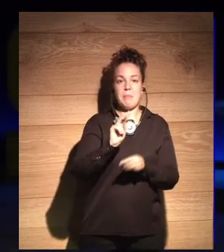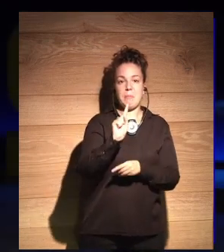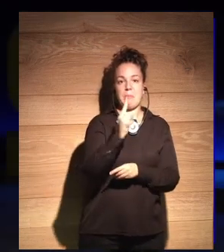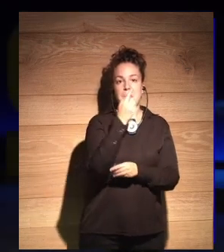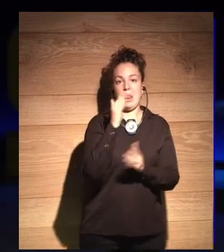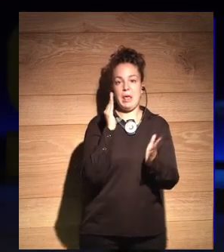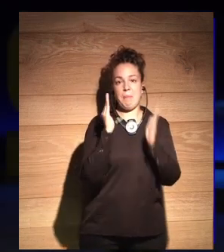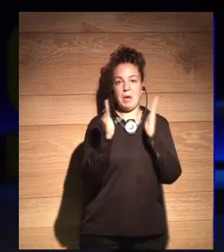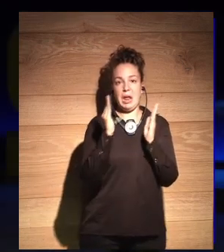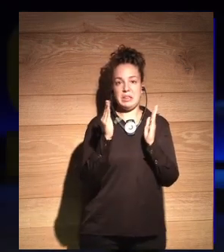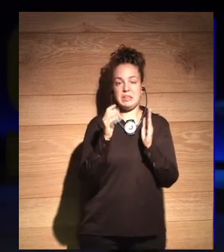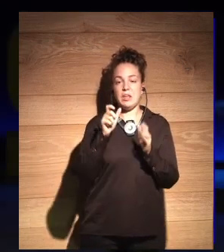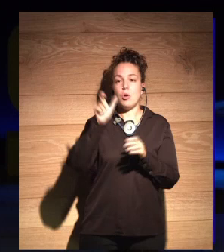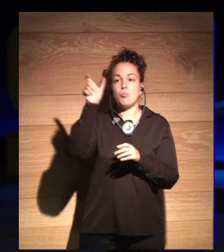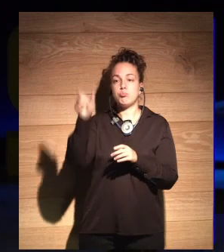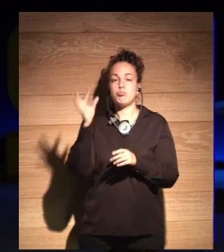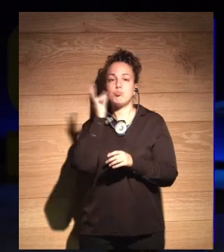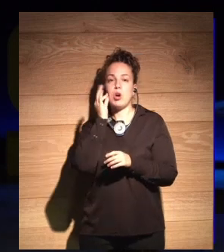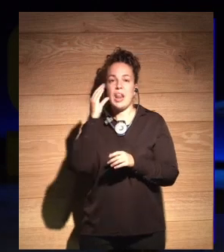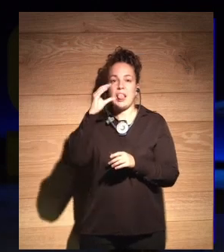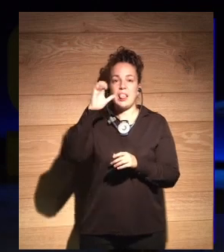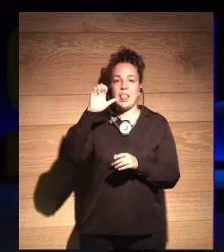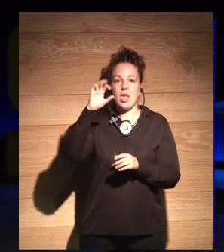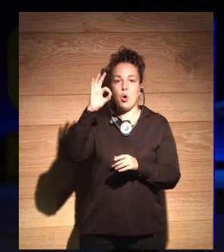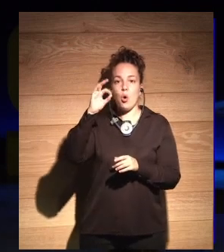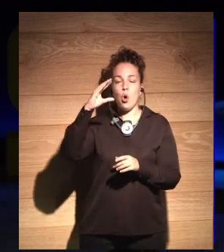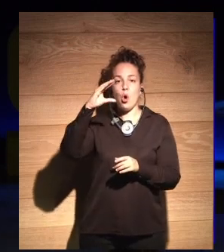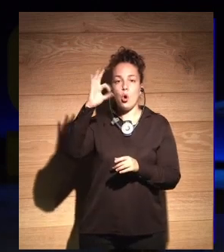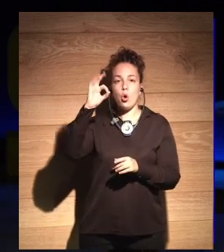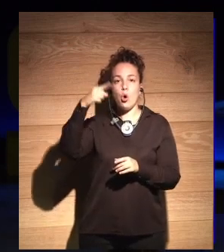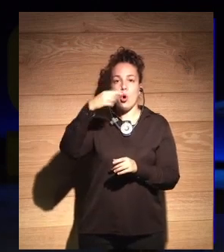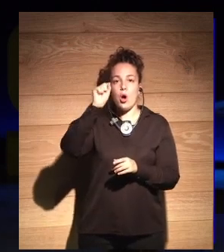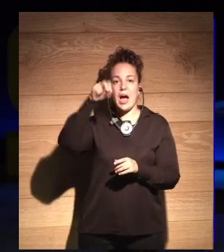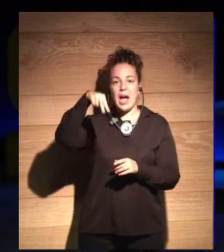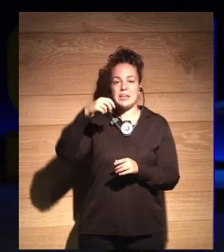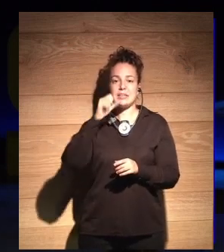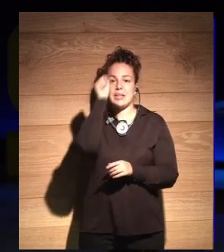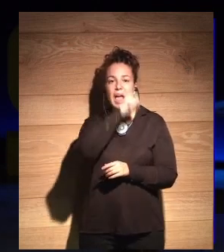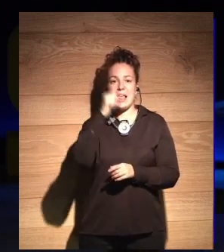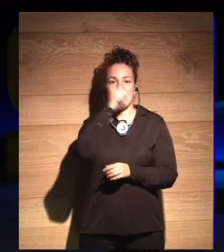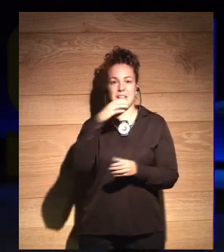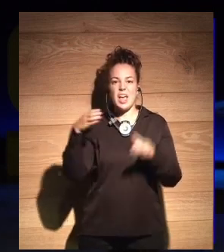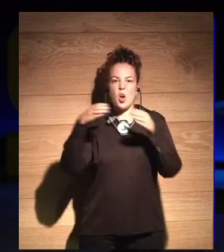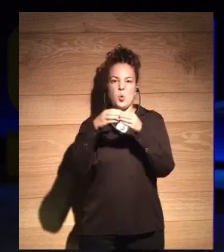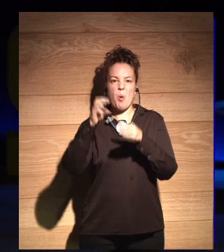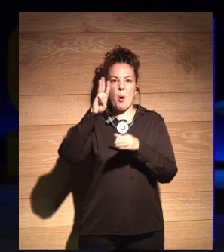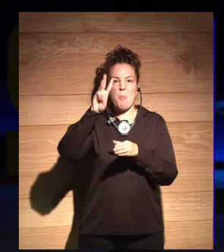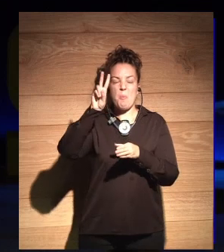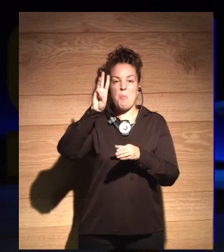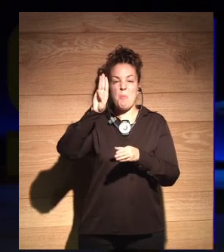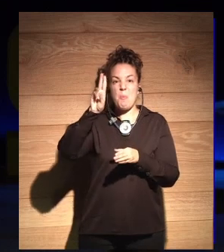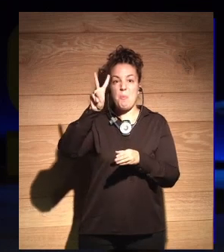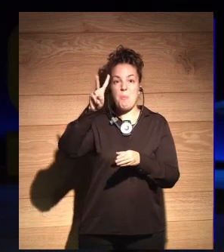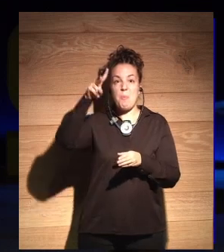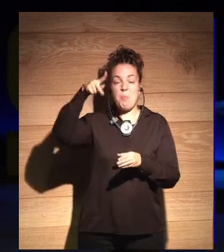named Theo Kogan, who's the lead singer of an all-female punk band named the Lunatics. And I created the show for her. We developed it over